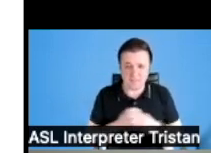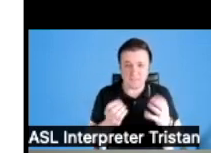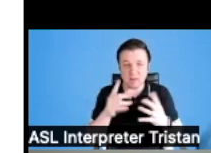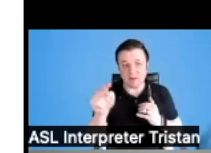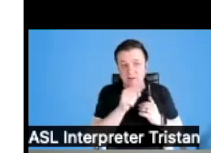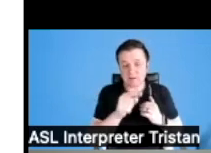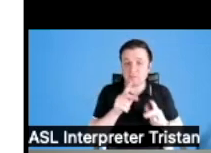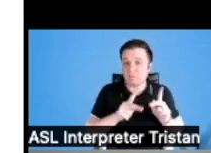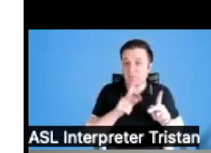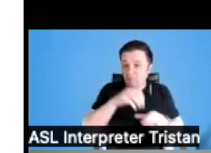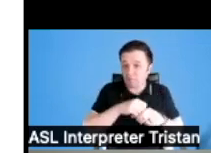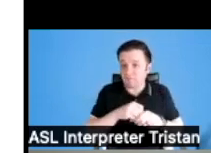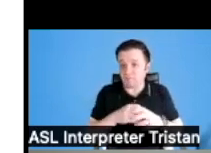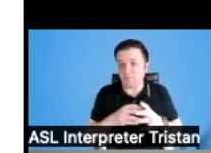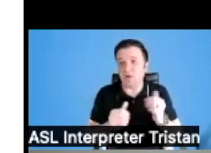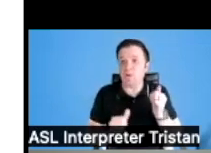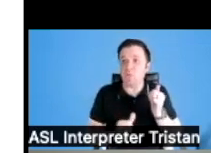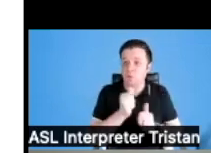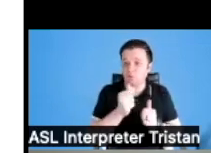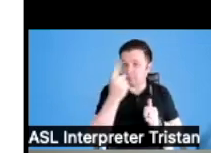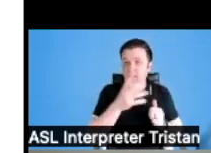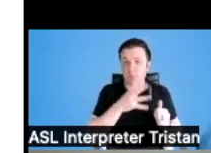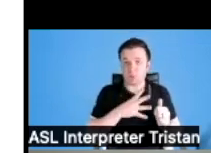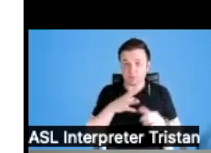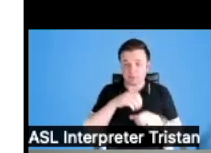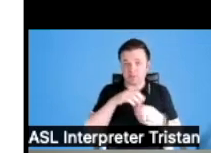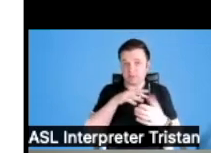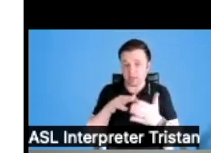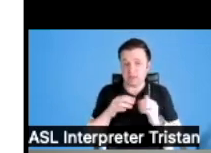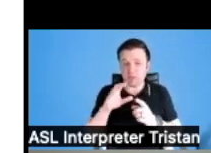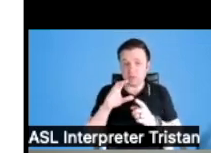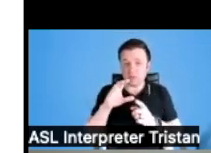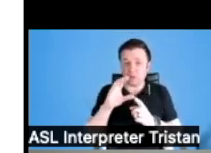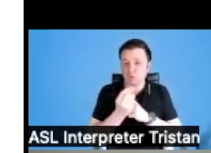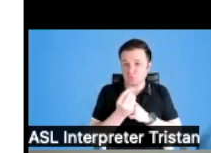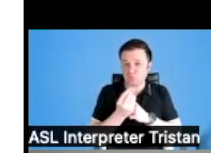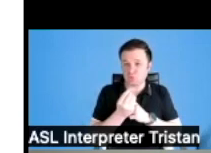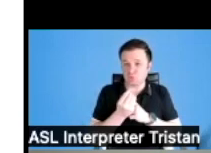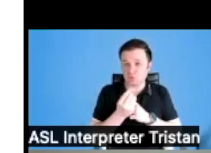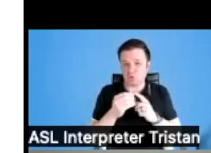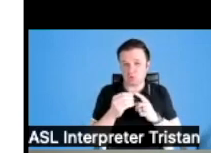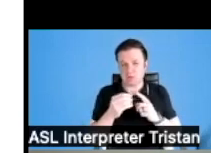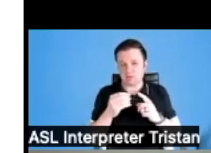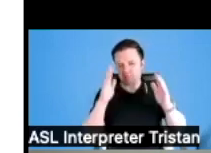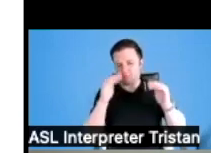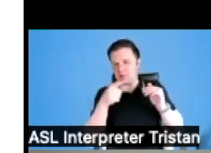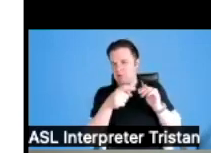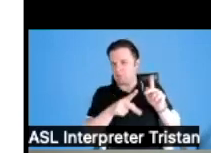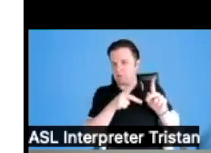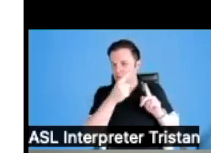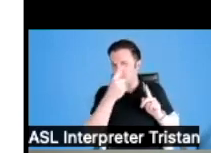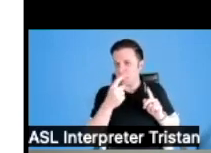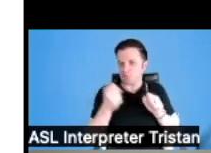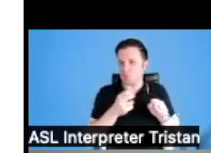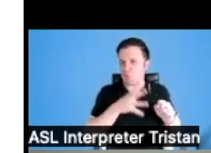participants, most of the Black women in the study, the cultural stereotype of the strong Black woman contributed to their own